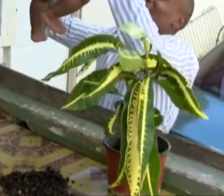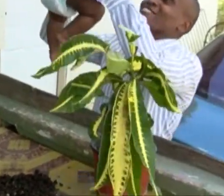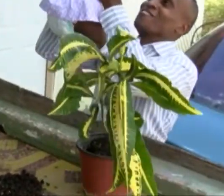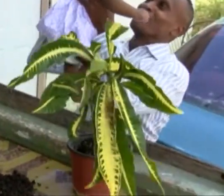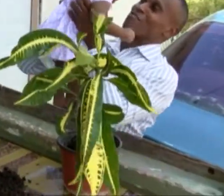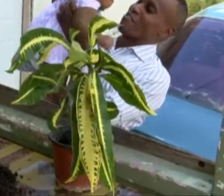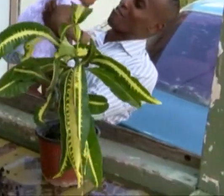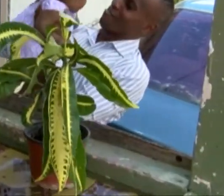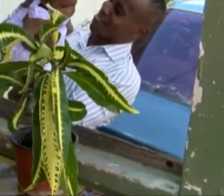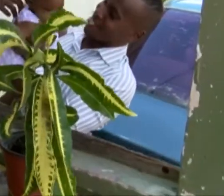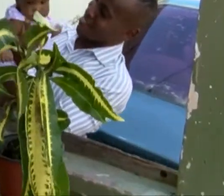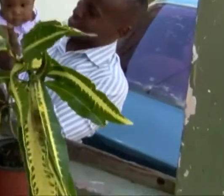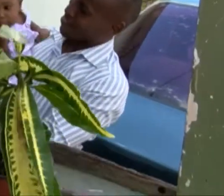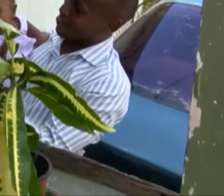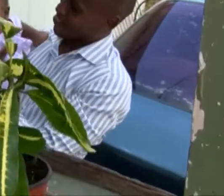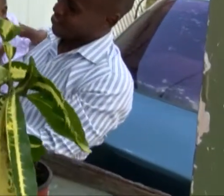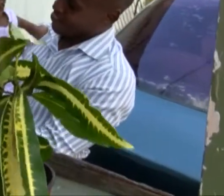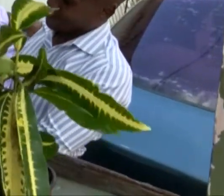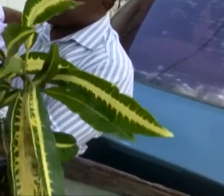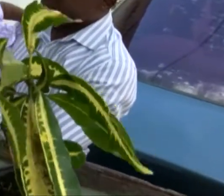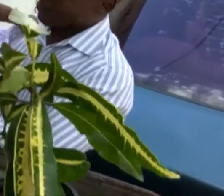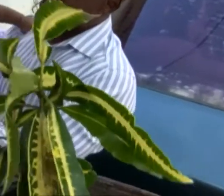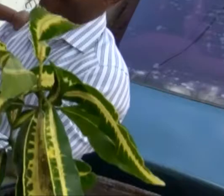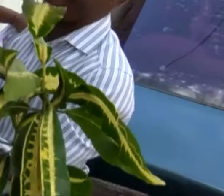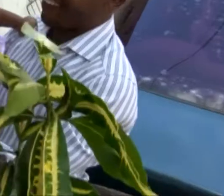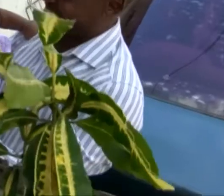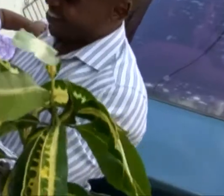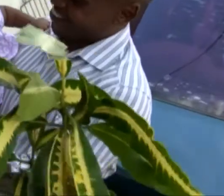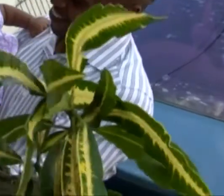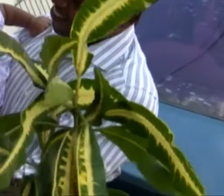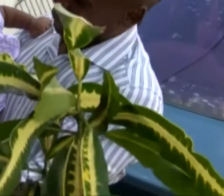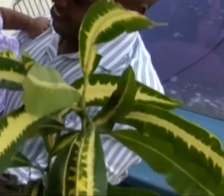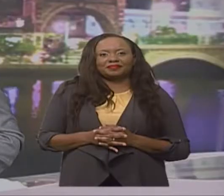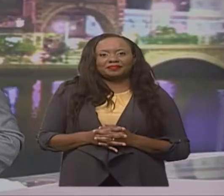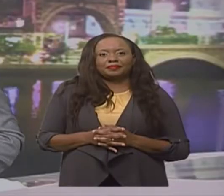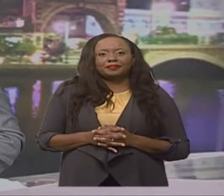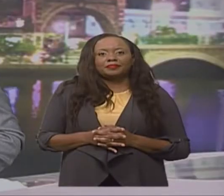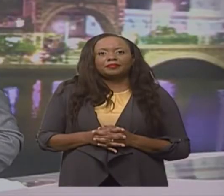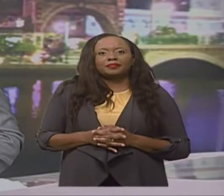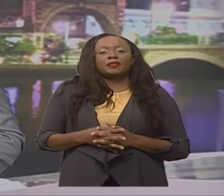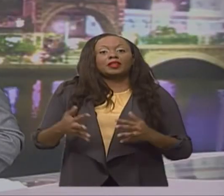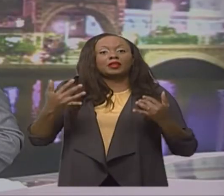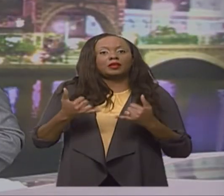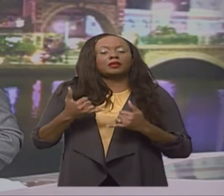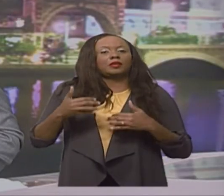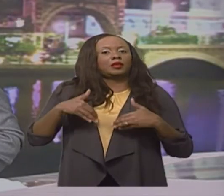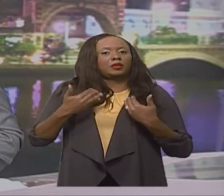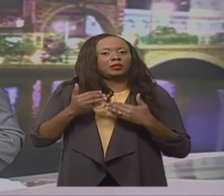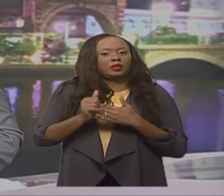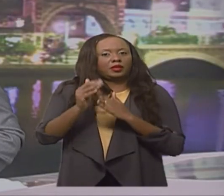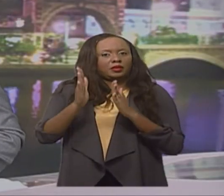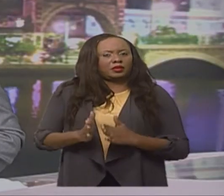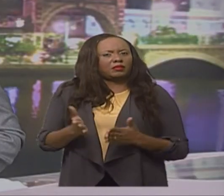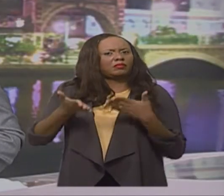the discomfort to these young children. Kishmar St. Geest, CBC News. Thanks, Kishmar. Well, a local youth